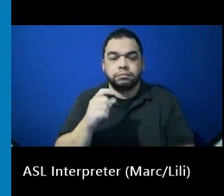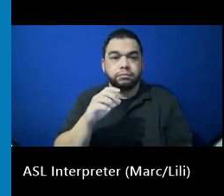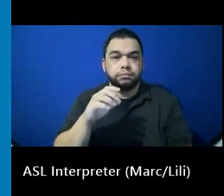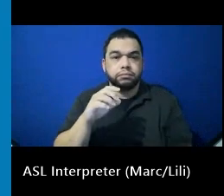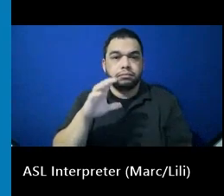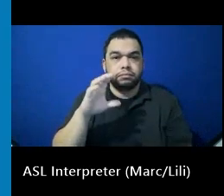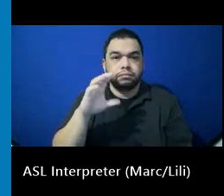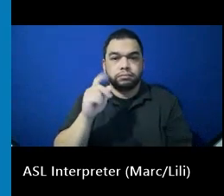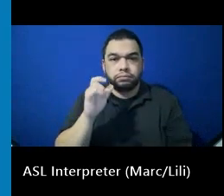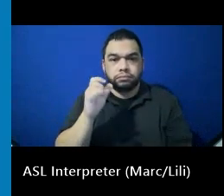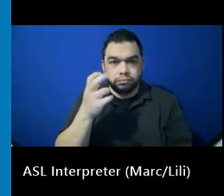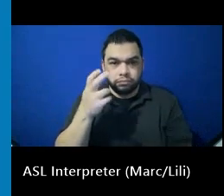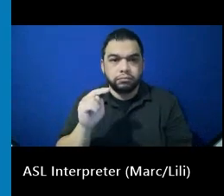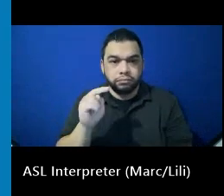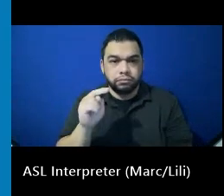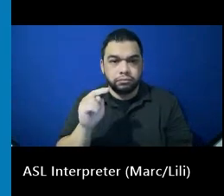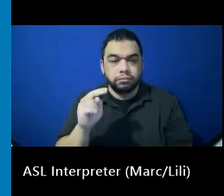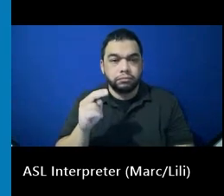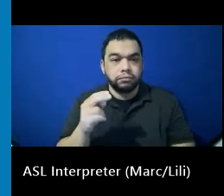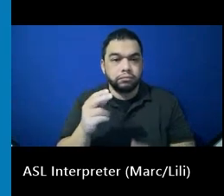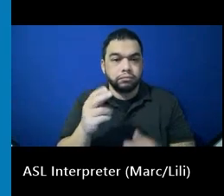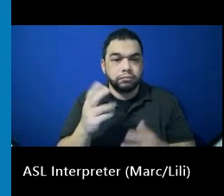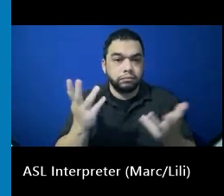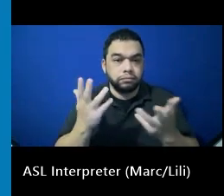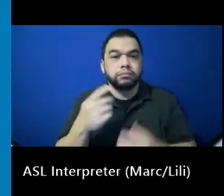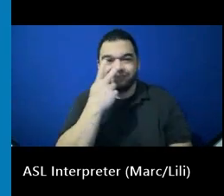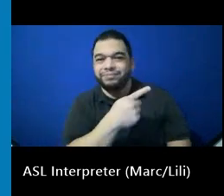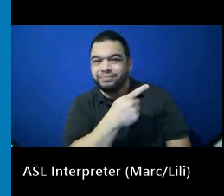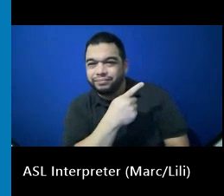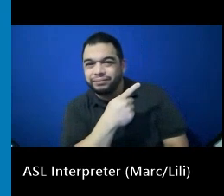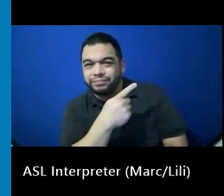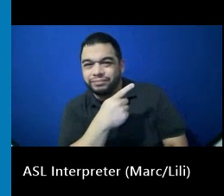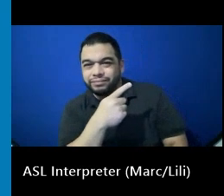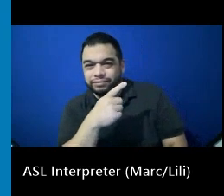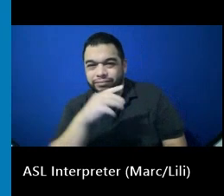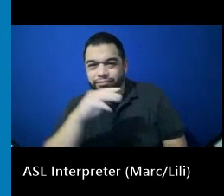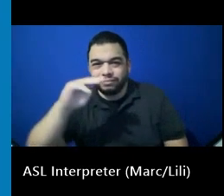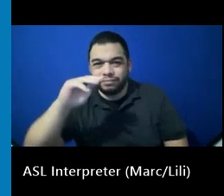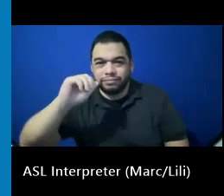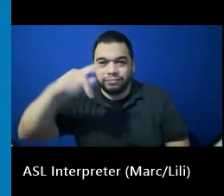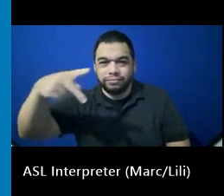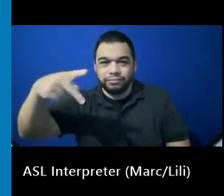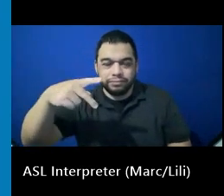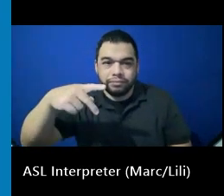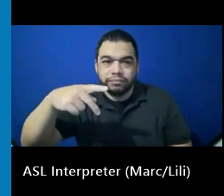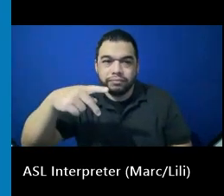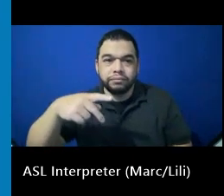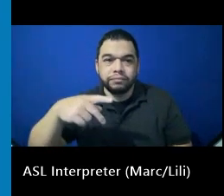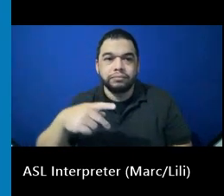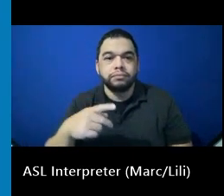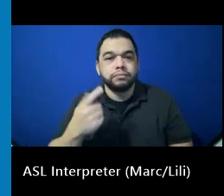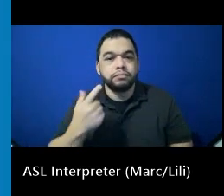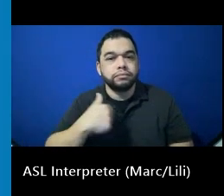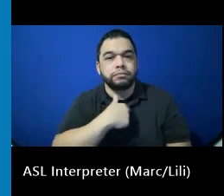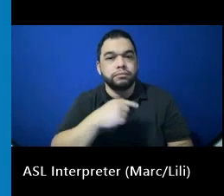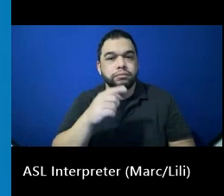of 10 regional centers and an international center that provides information, tools,